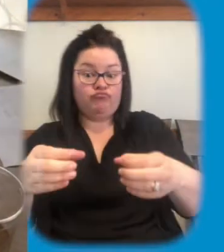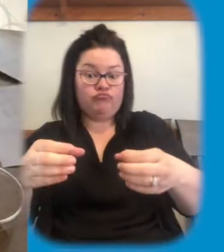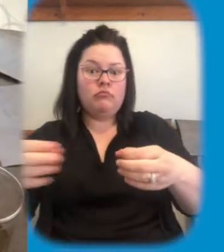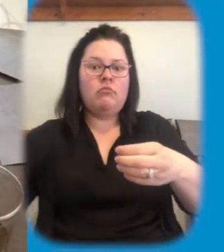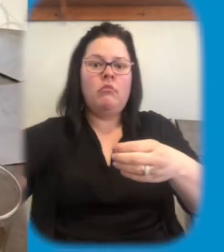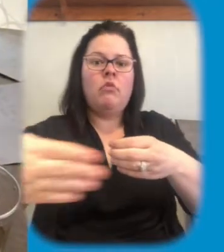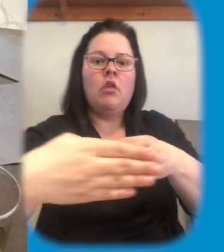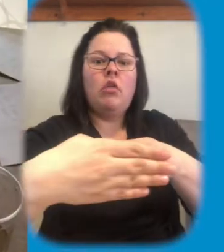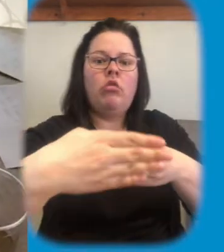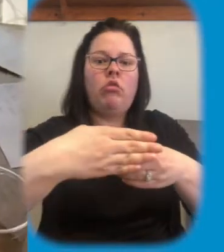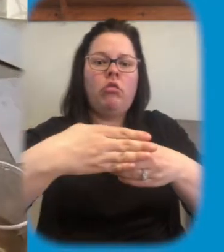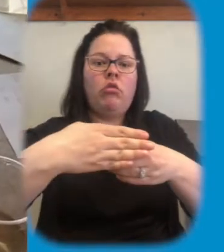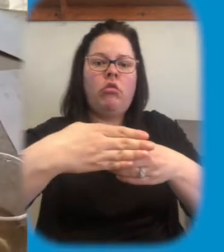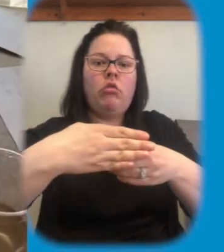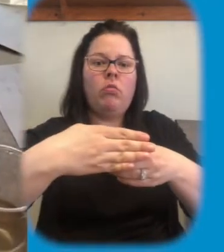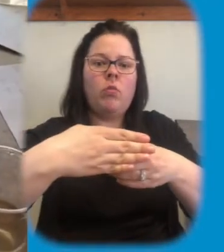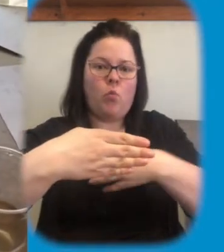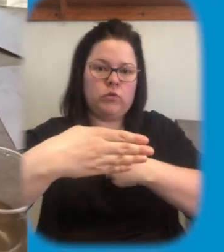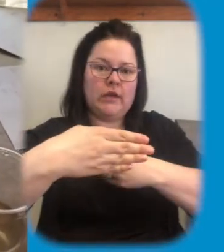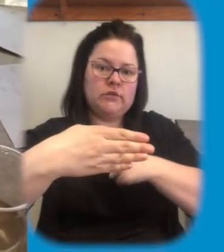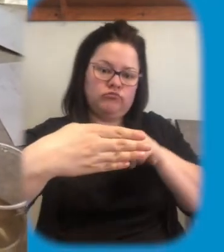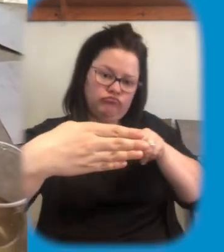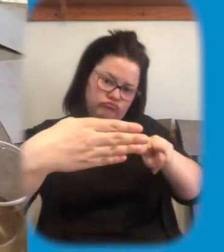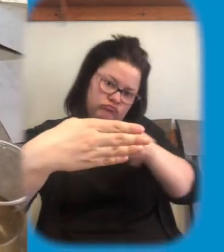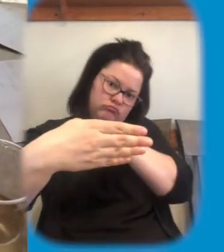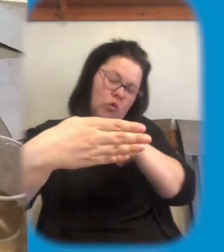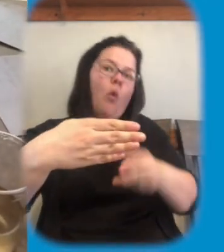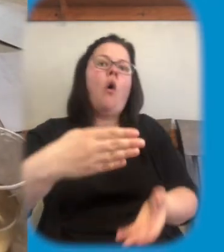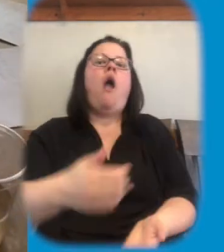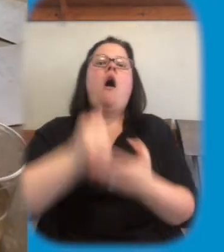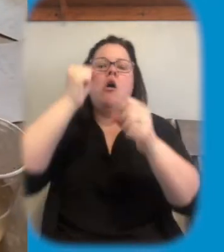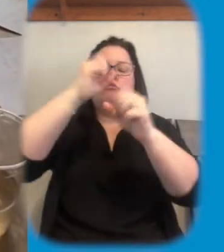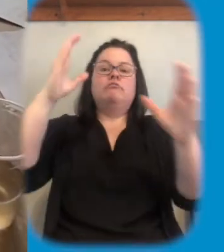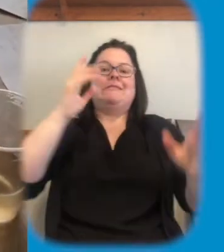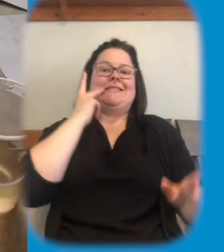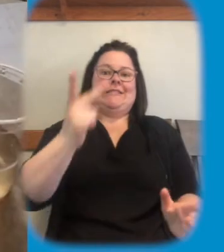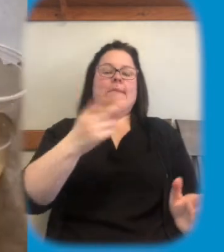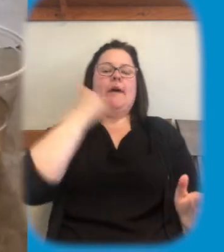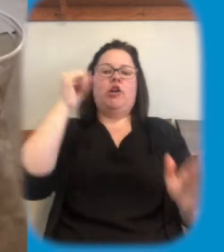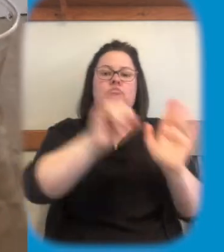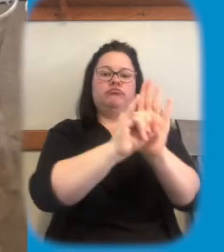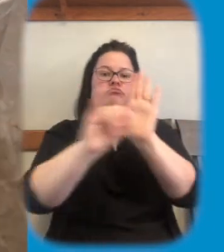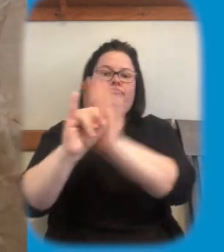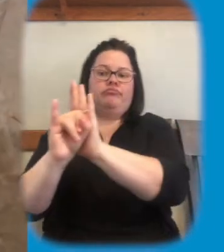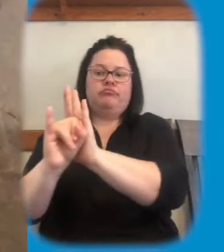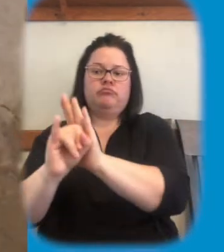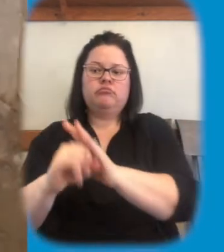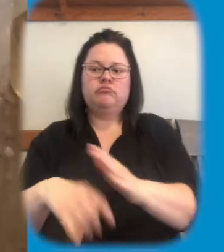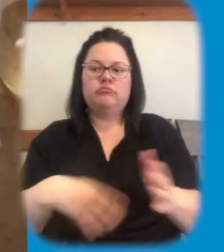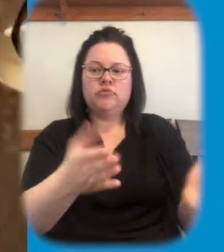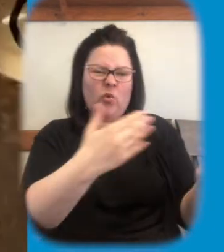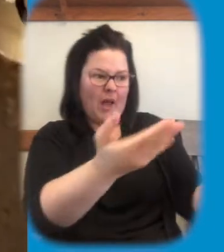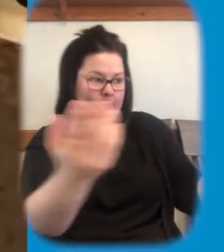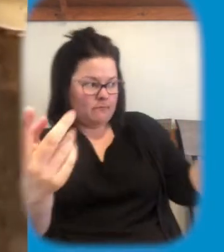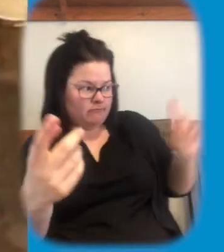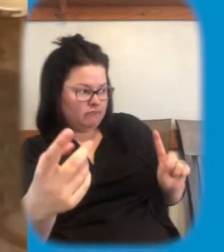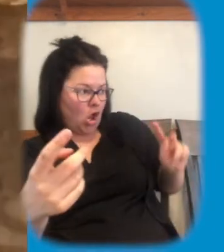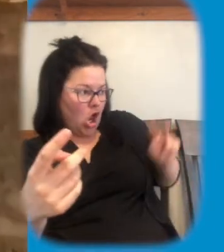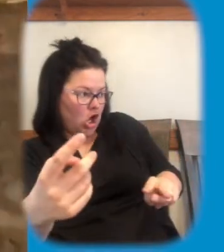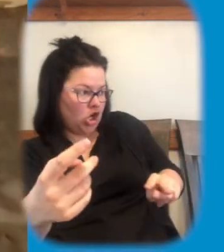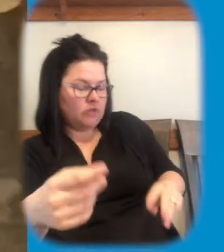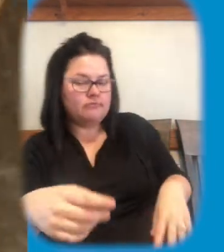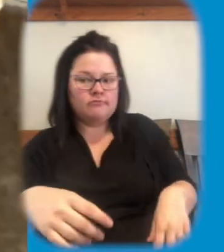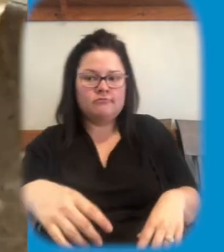behind cups B and C, maybe we'll see if there's a difference. So you come on this side and we'll put this paper